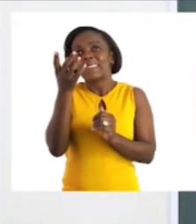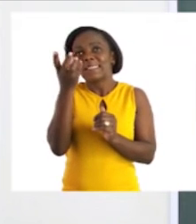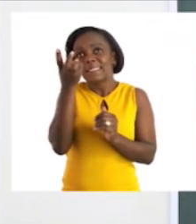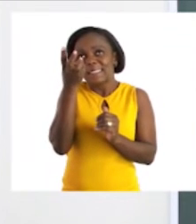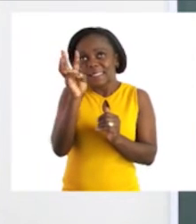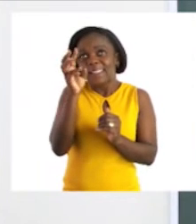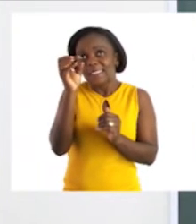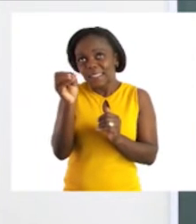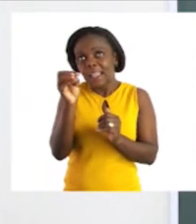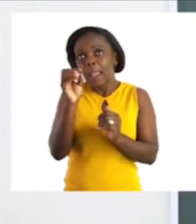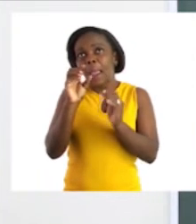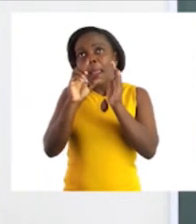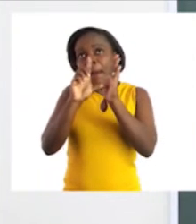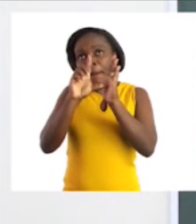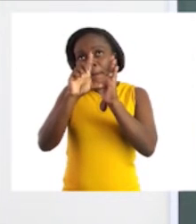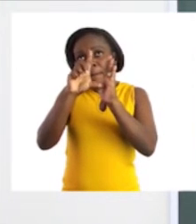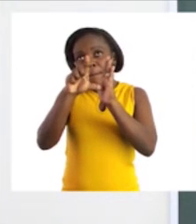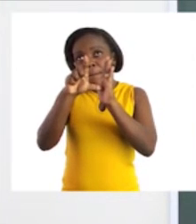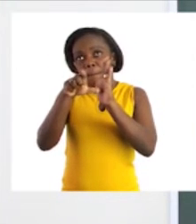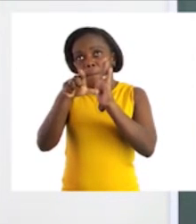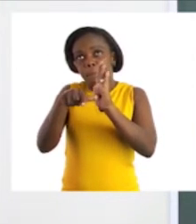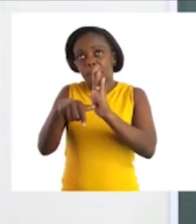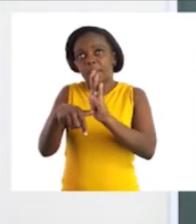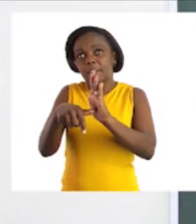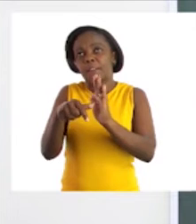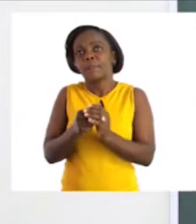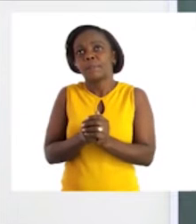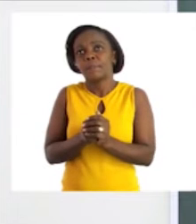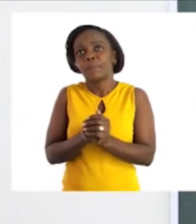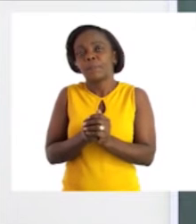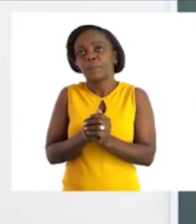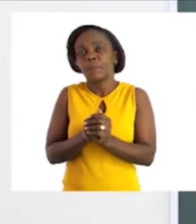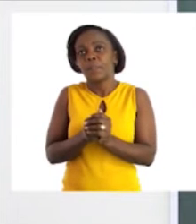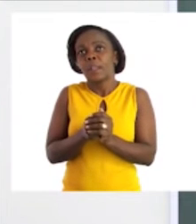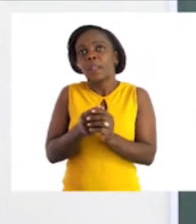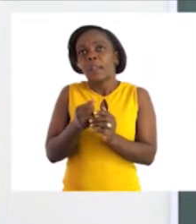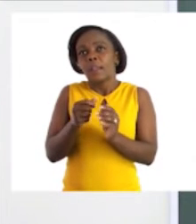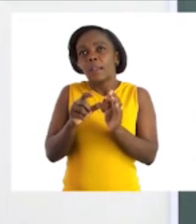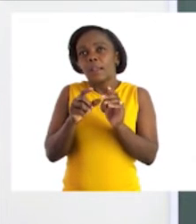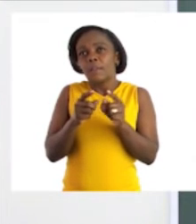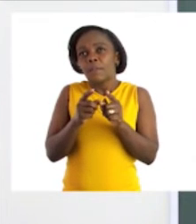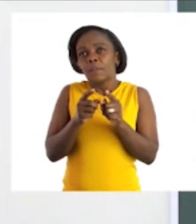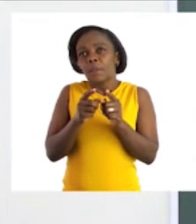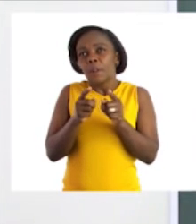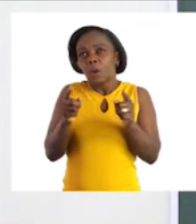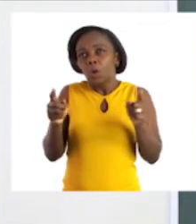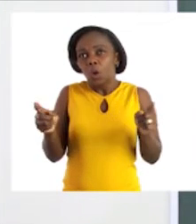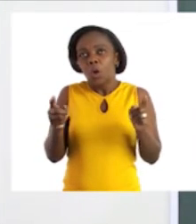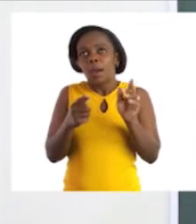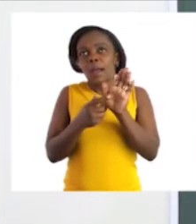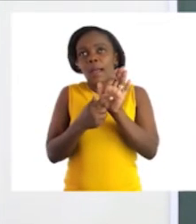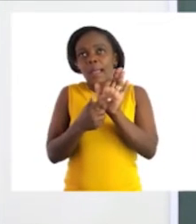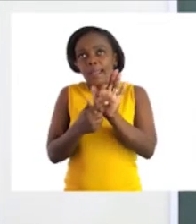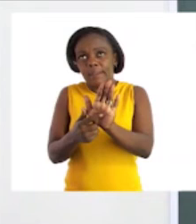if it has counted only from 12 up to this 3 here, it has counted 15. When it is counted up to